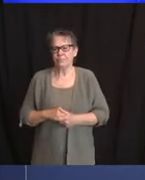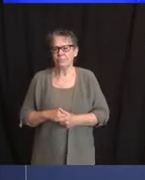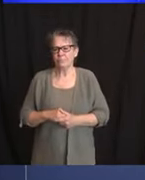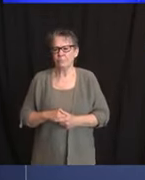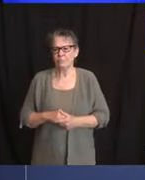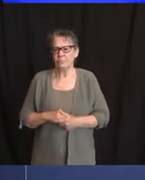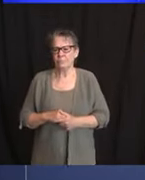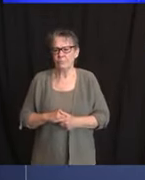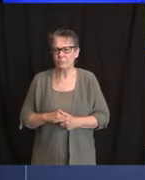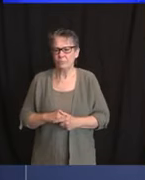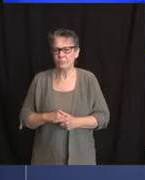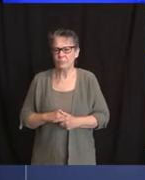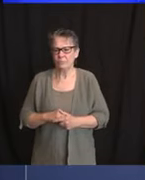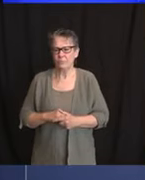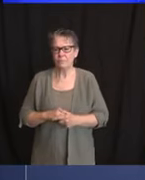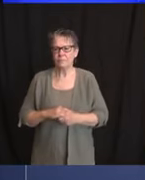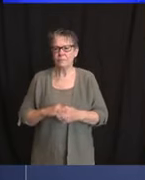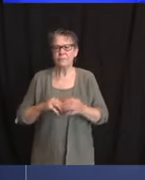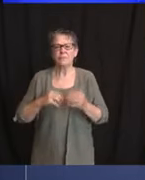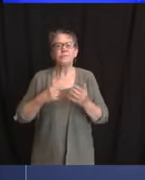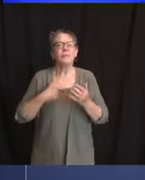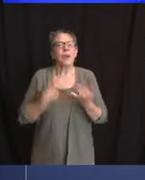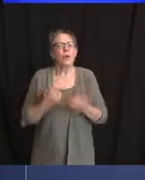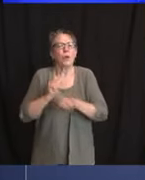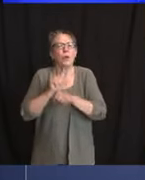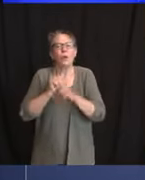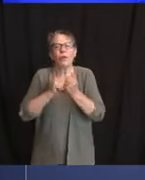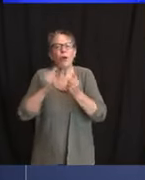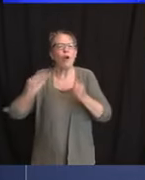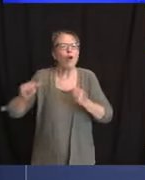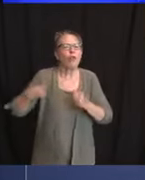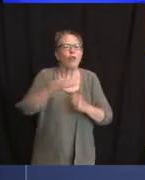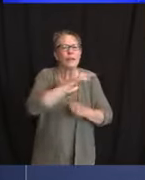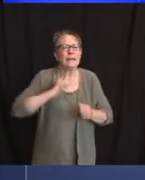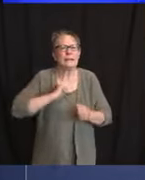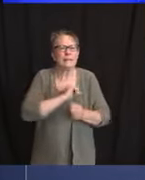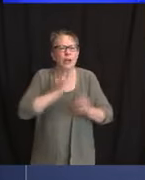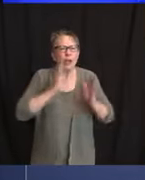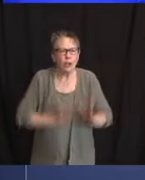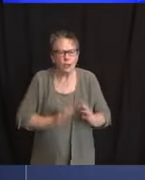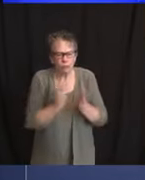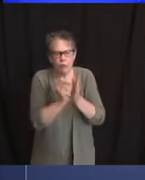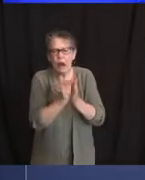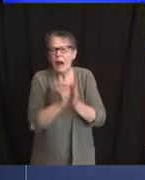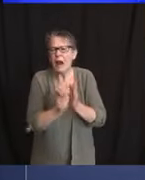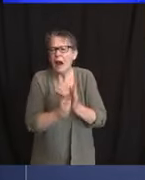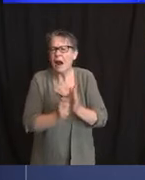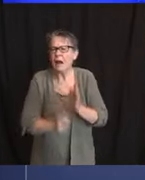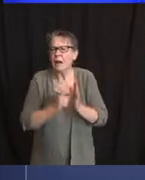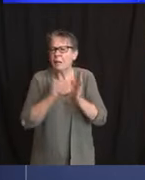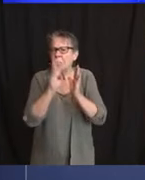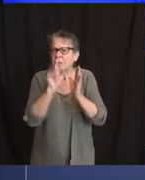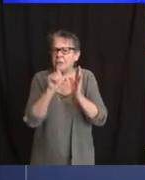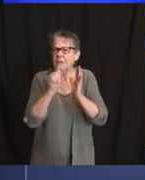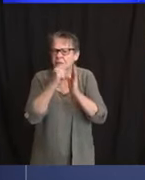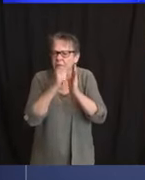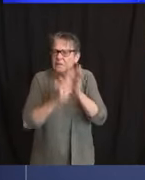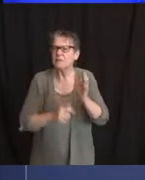states and communities on the front lines. Because despite all the great work that the governor is doing to combat